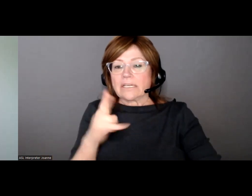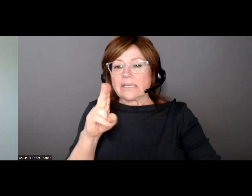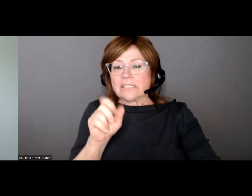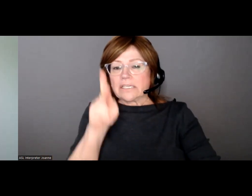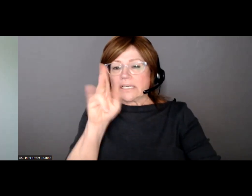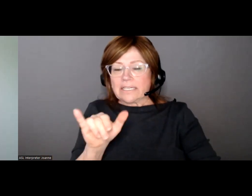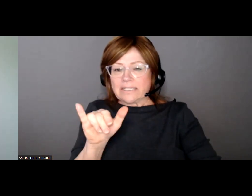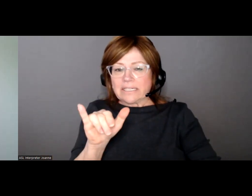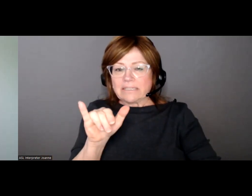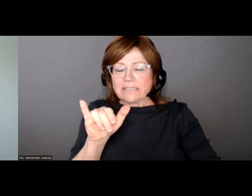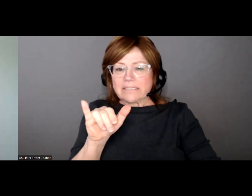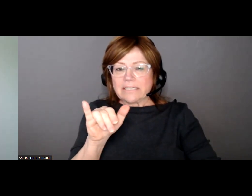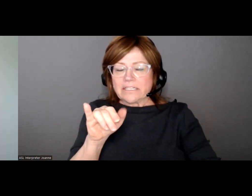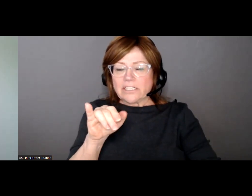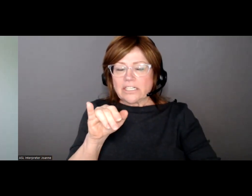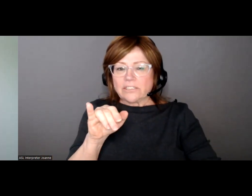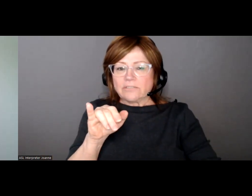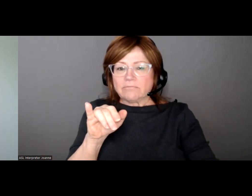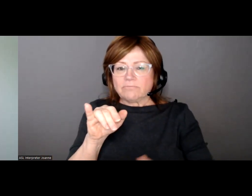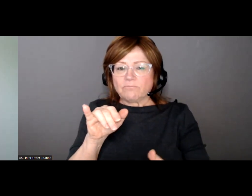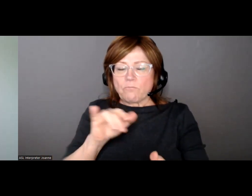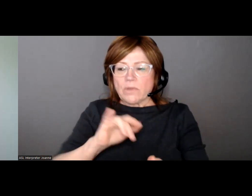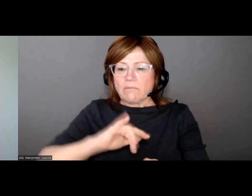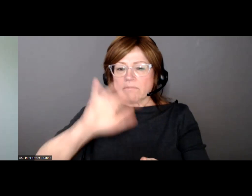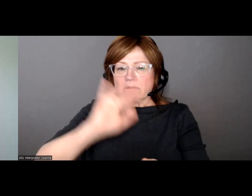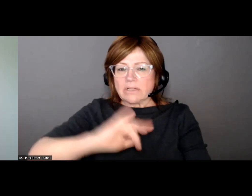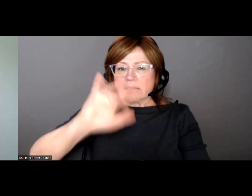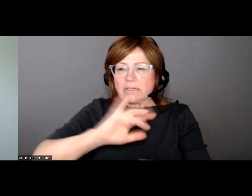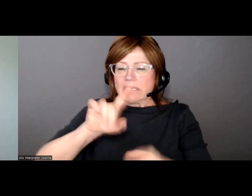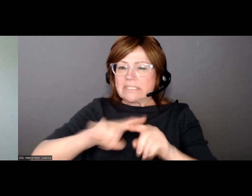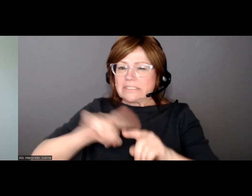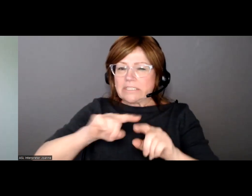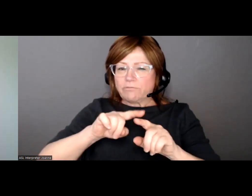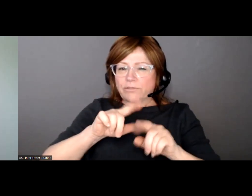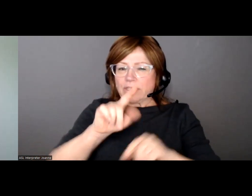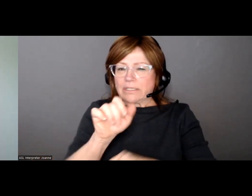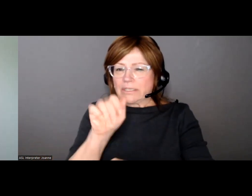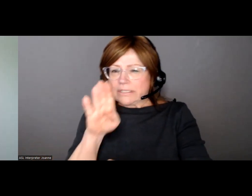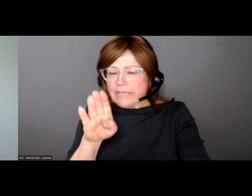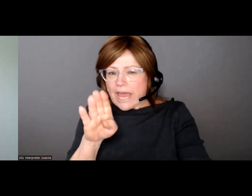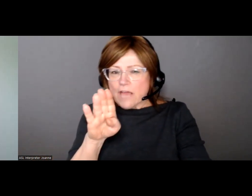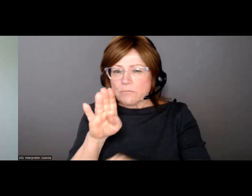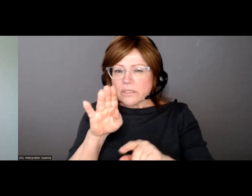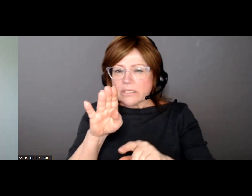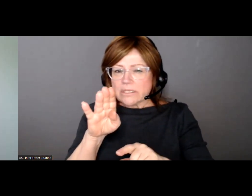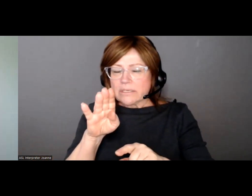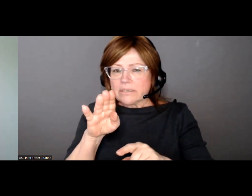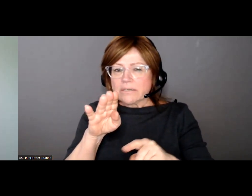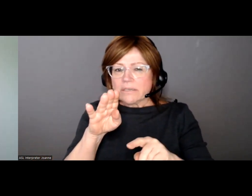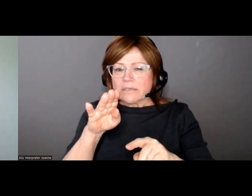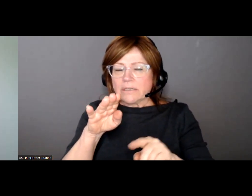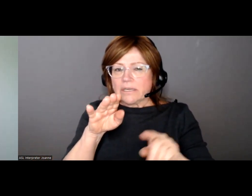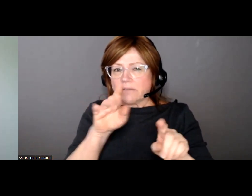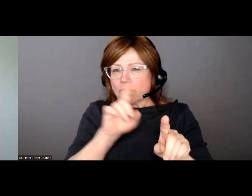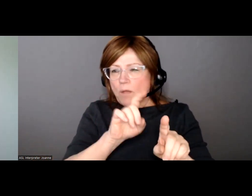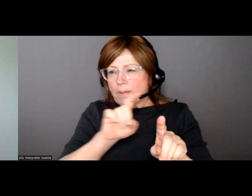over. There's different tabs. So there's top users, videos, sounds, and then hashtags. So if you scroll over,